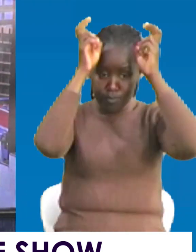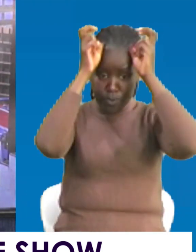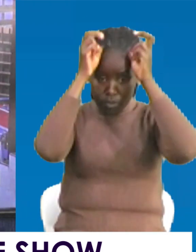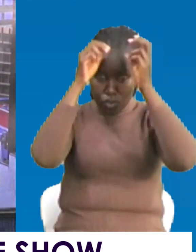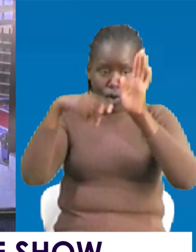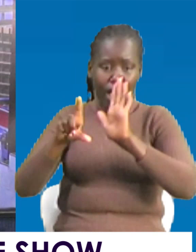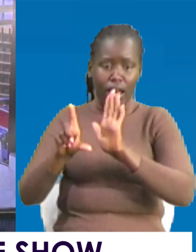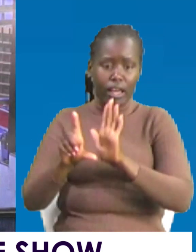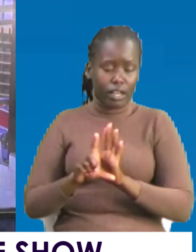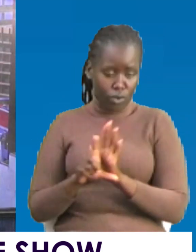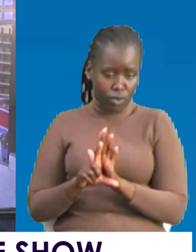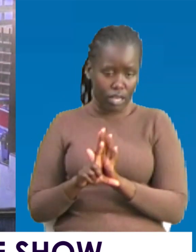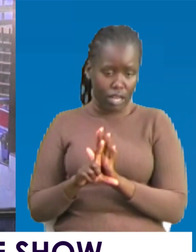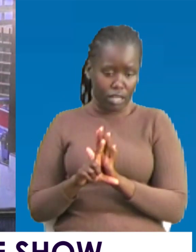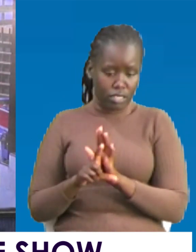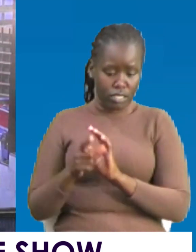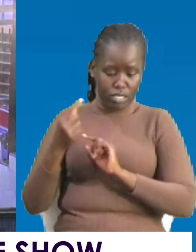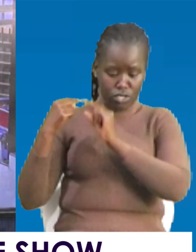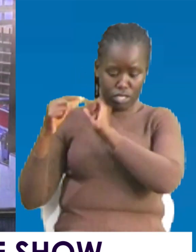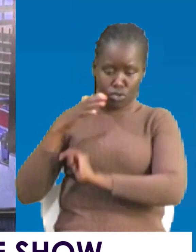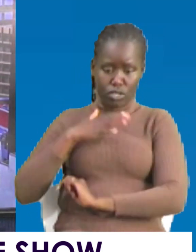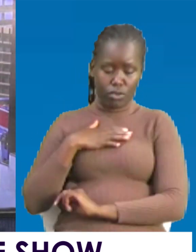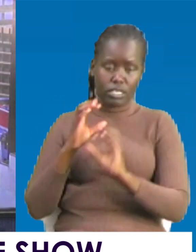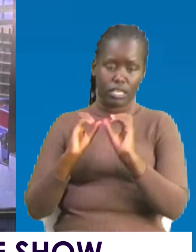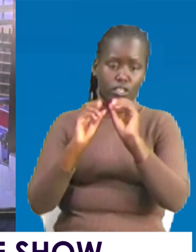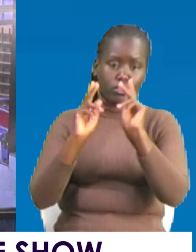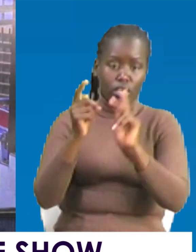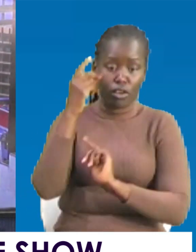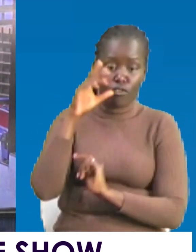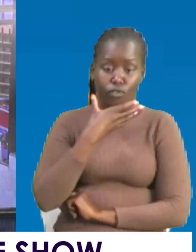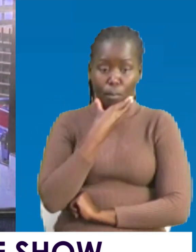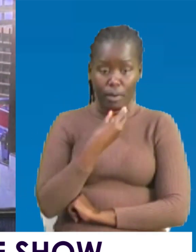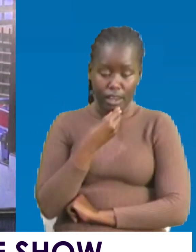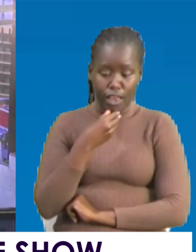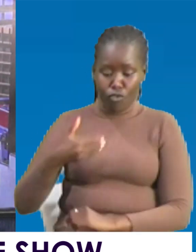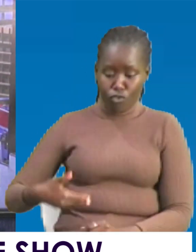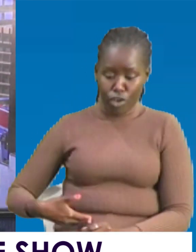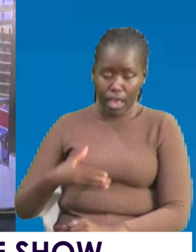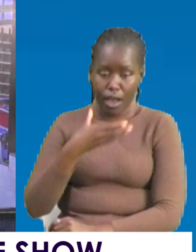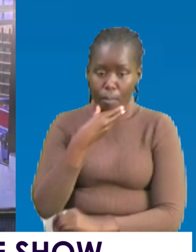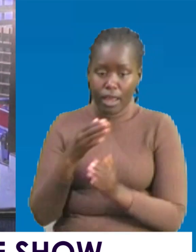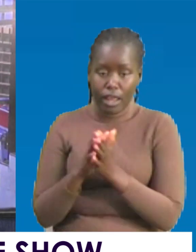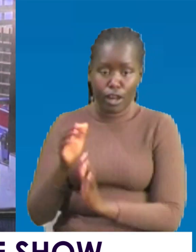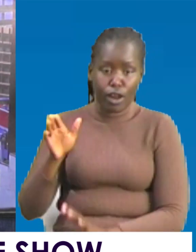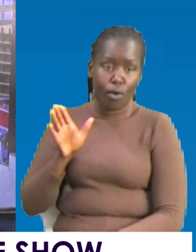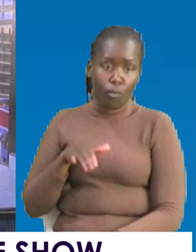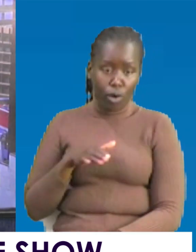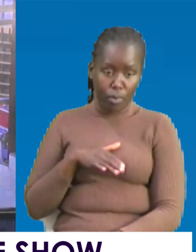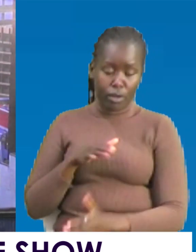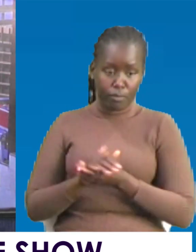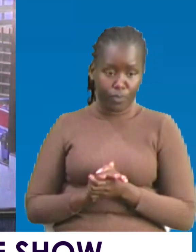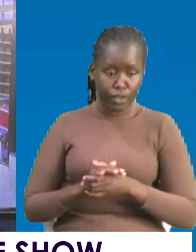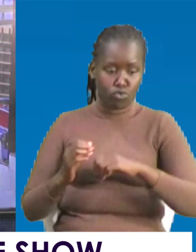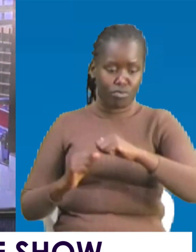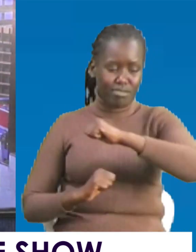be birthed in our generation. It is okay for men, young women, to be the bridge